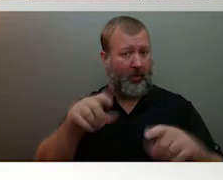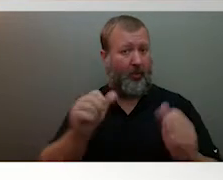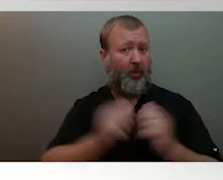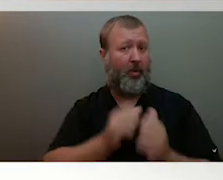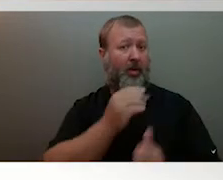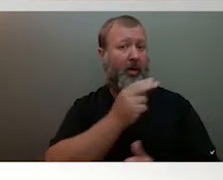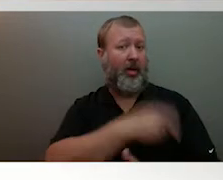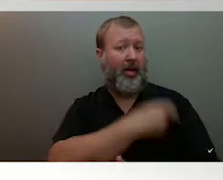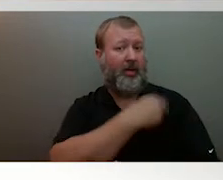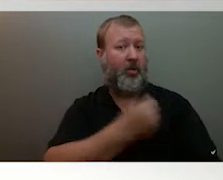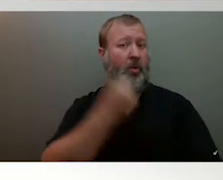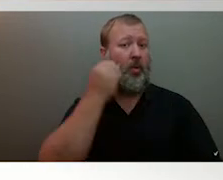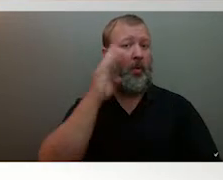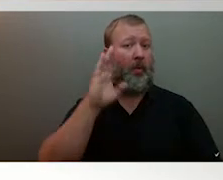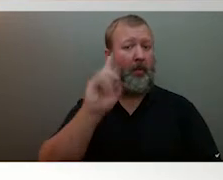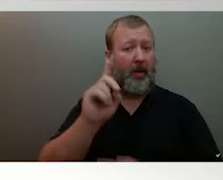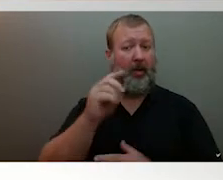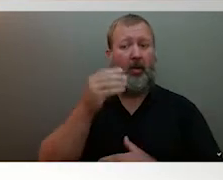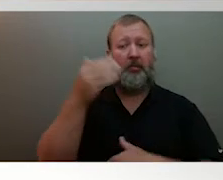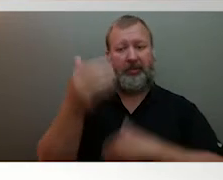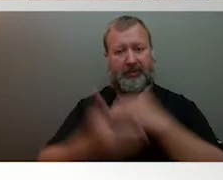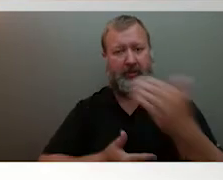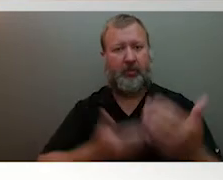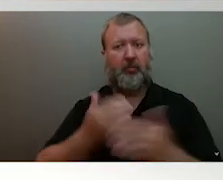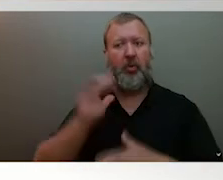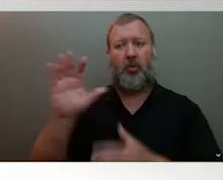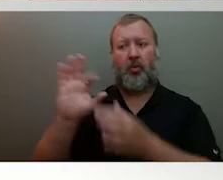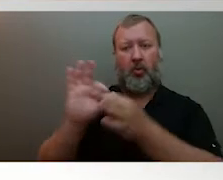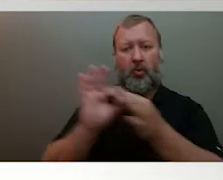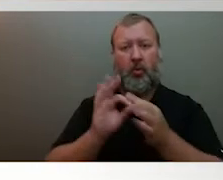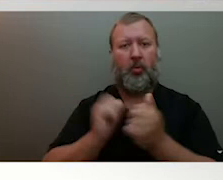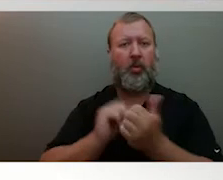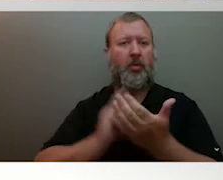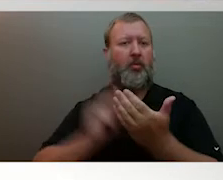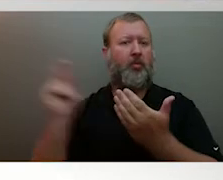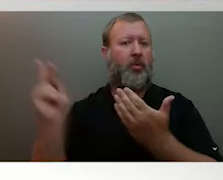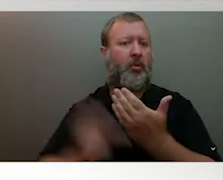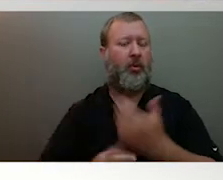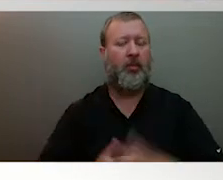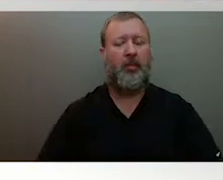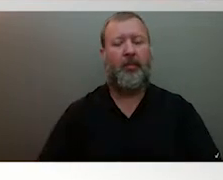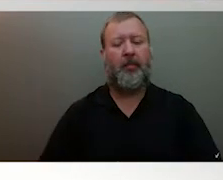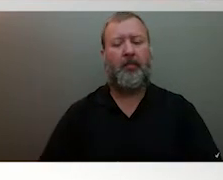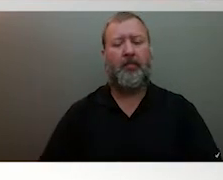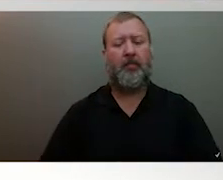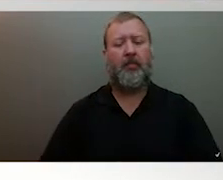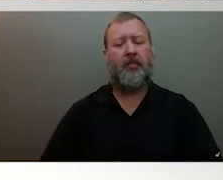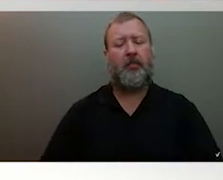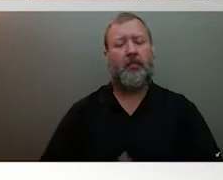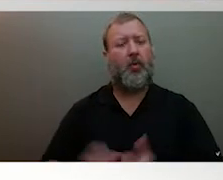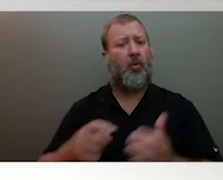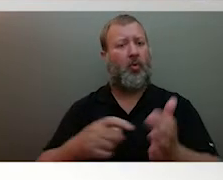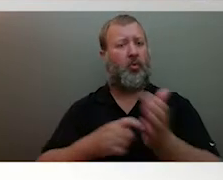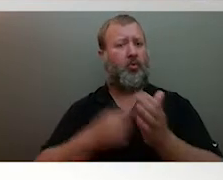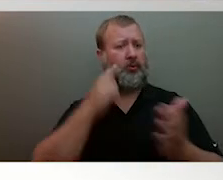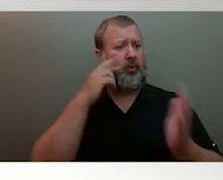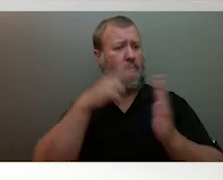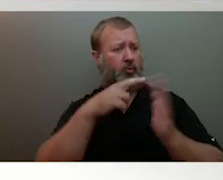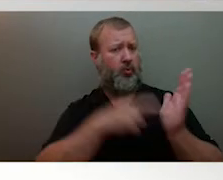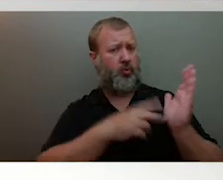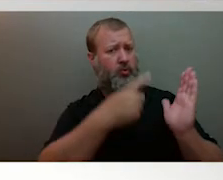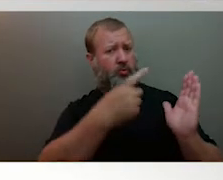homebound procedures as well as their cooperation with the program. And all the rules that you see up